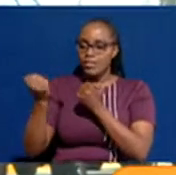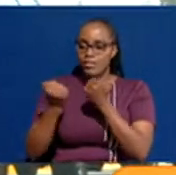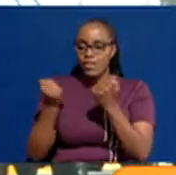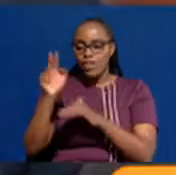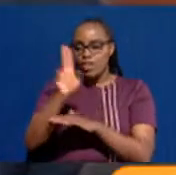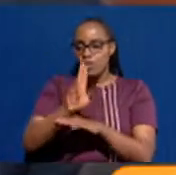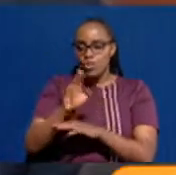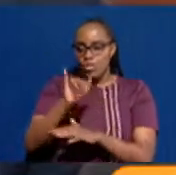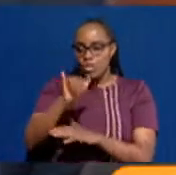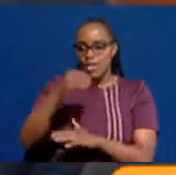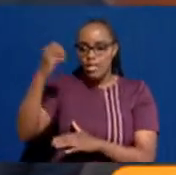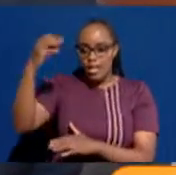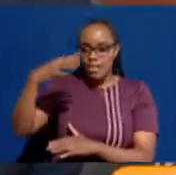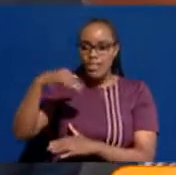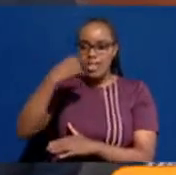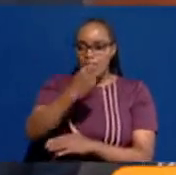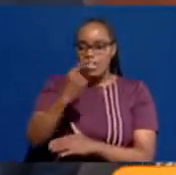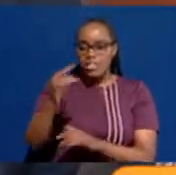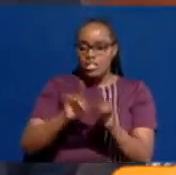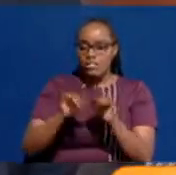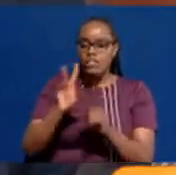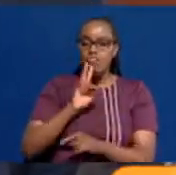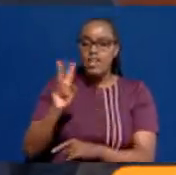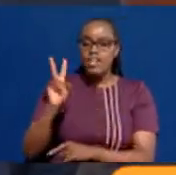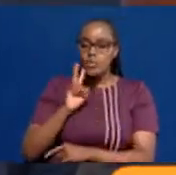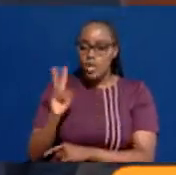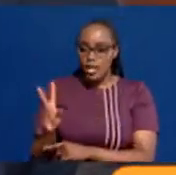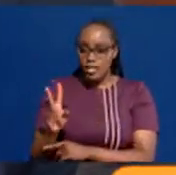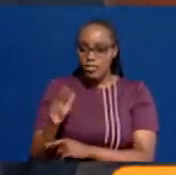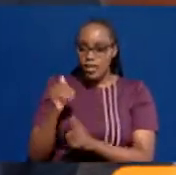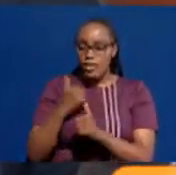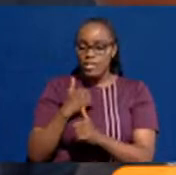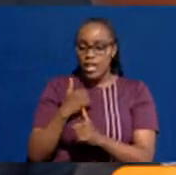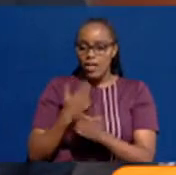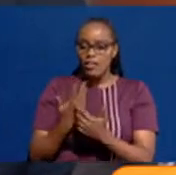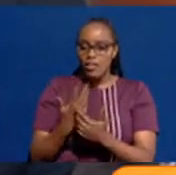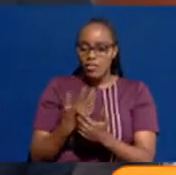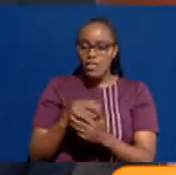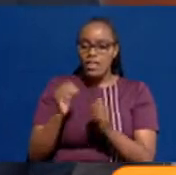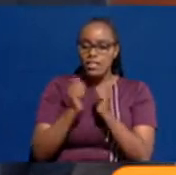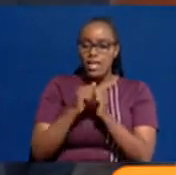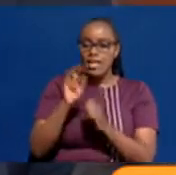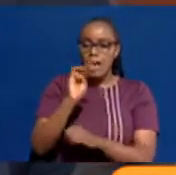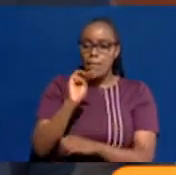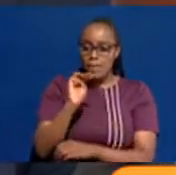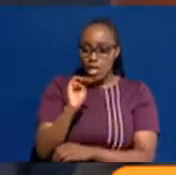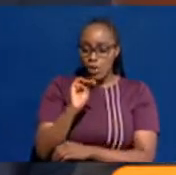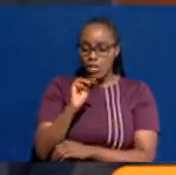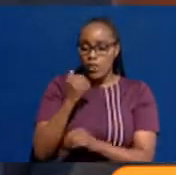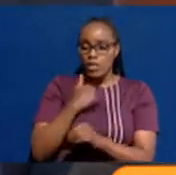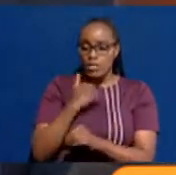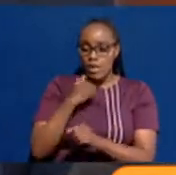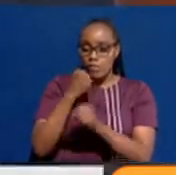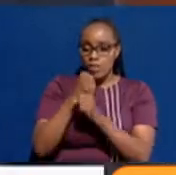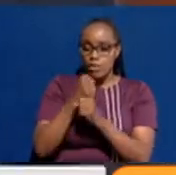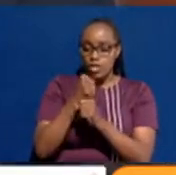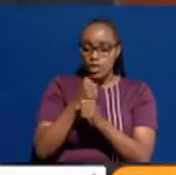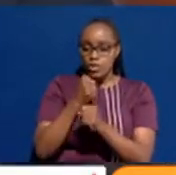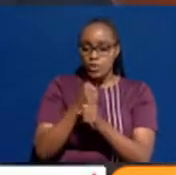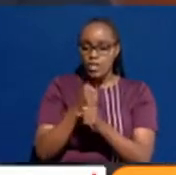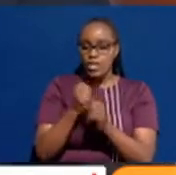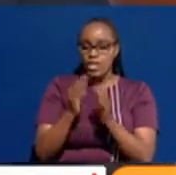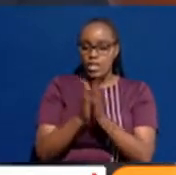tolling system. So each trip, 200 shillings. So right now we have the 10 million trips. So how much?